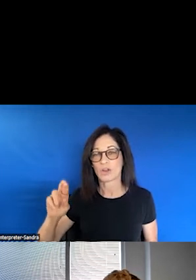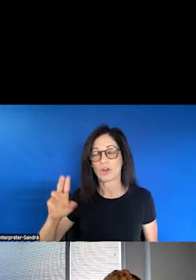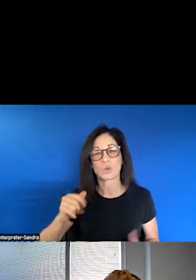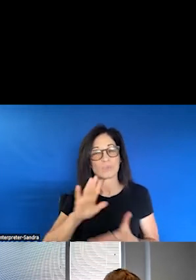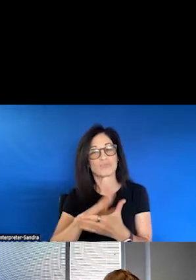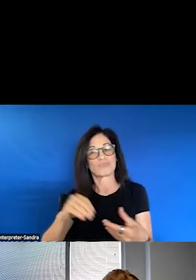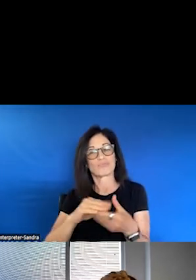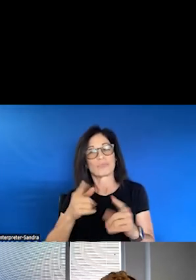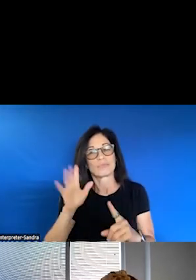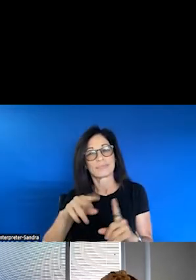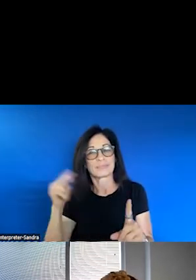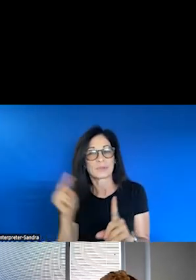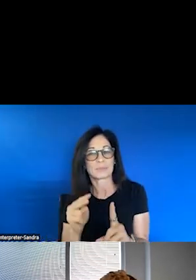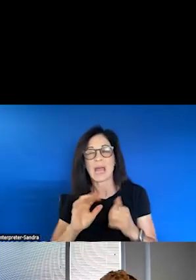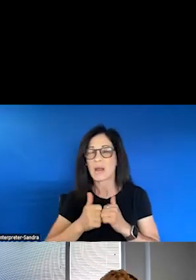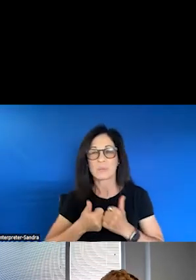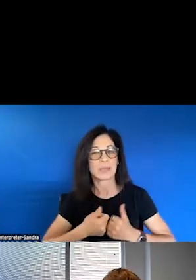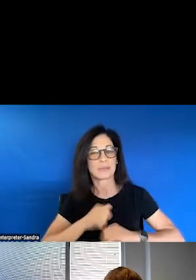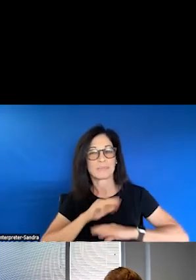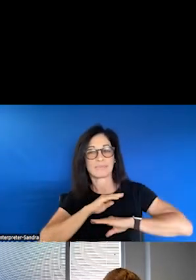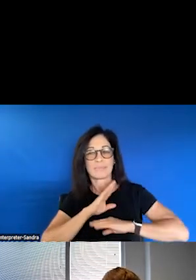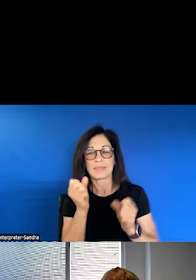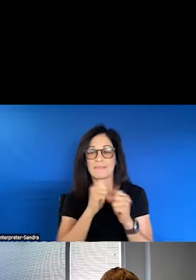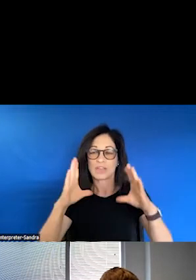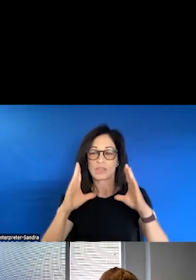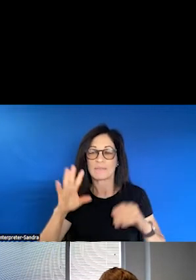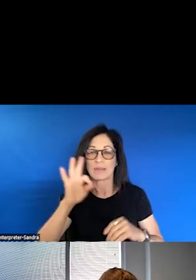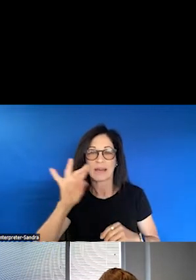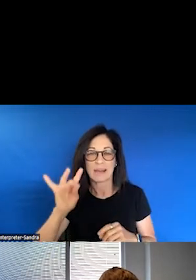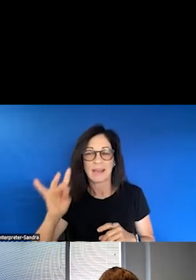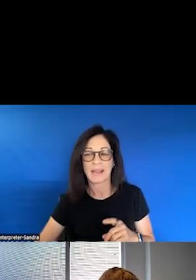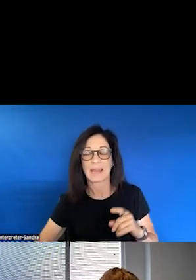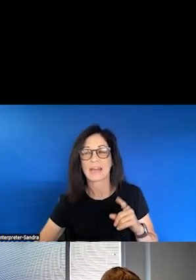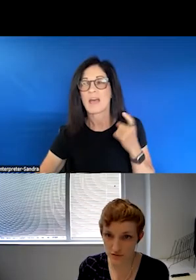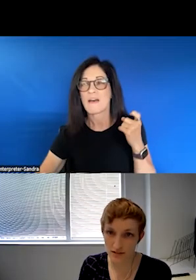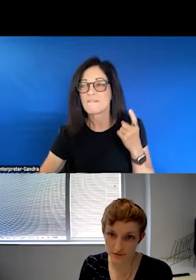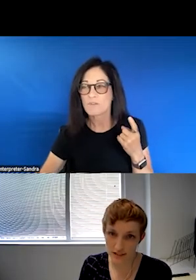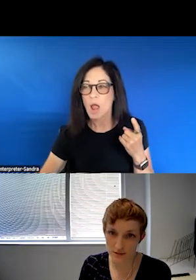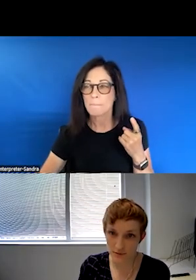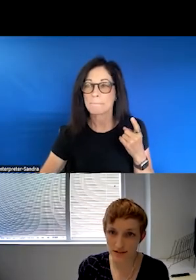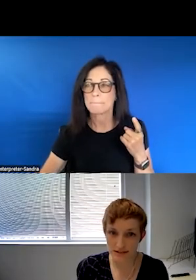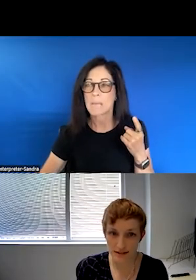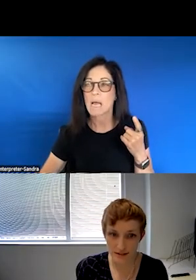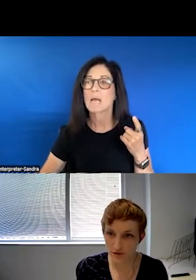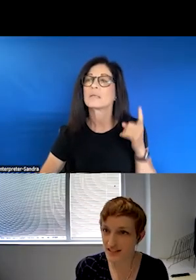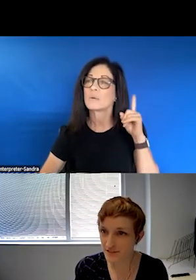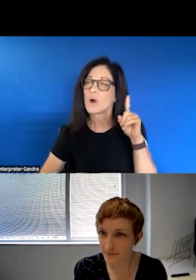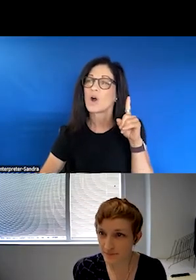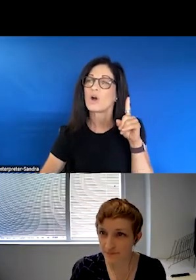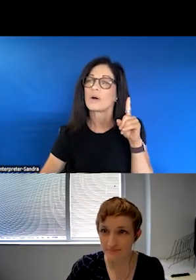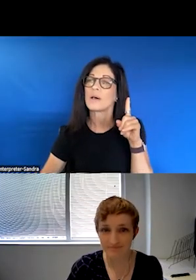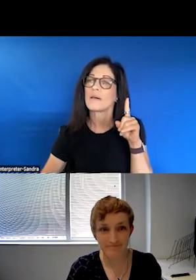perspective, how do we fulfill that vision of 988 from the lens of an individual with lived experience? So